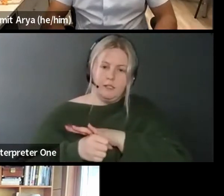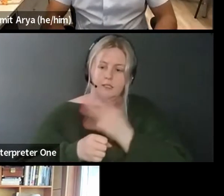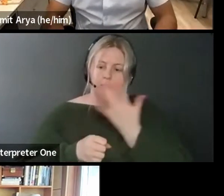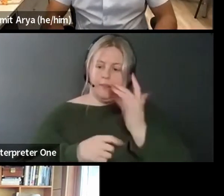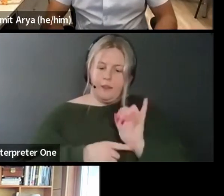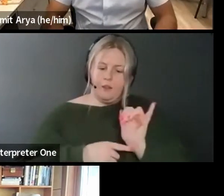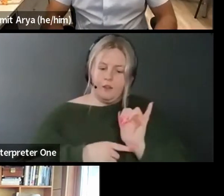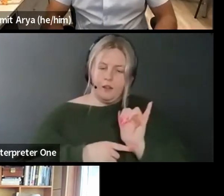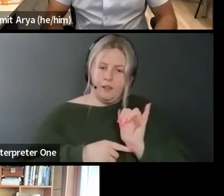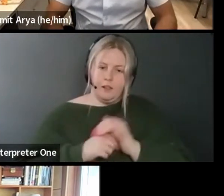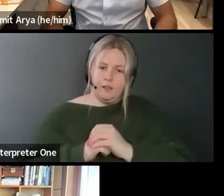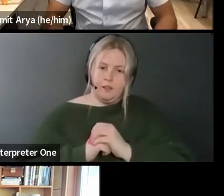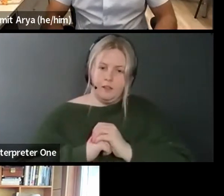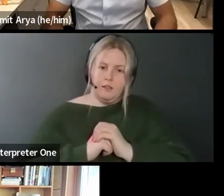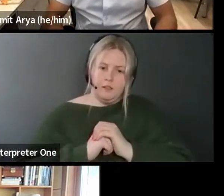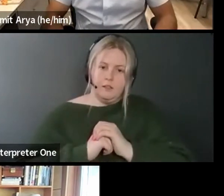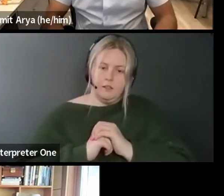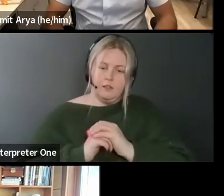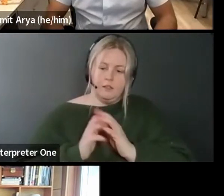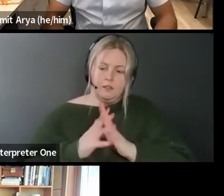always limited by,